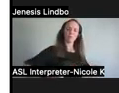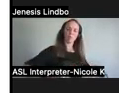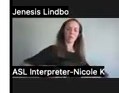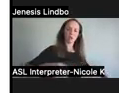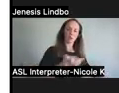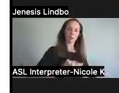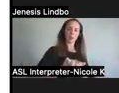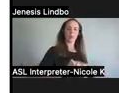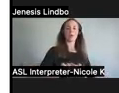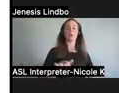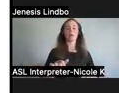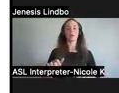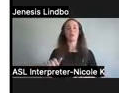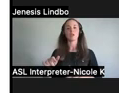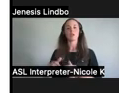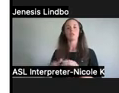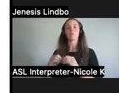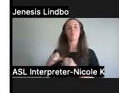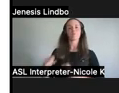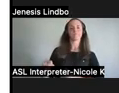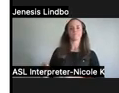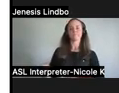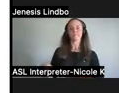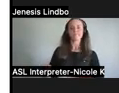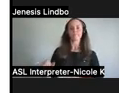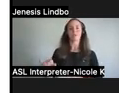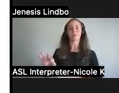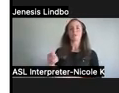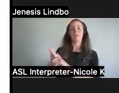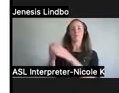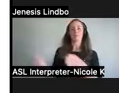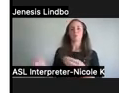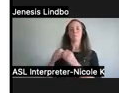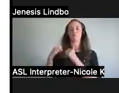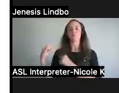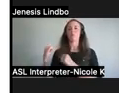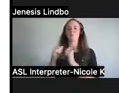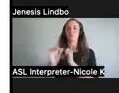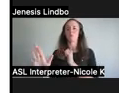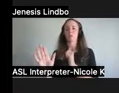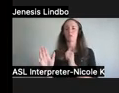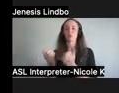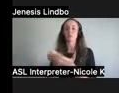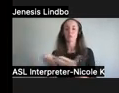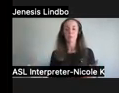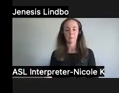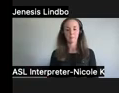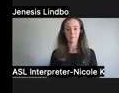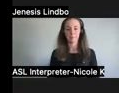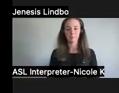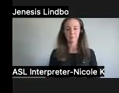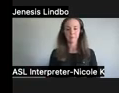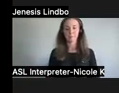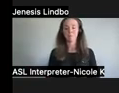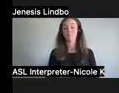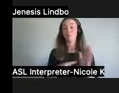it takes a little bit more force to move, but it's better for someone who might be a little bit rougher with their adaptive equipment. So here's a quick